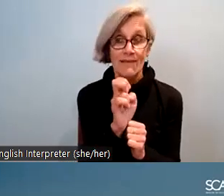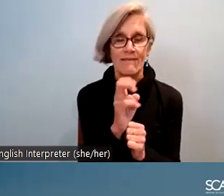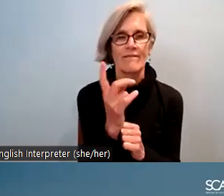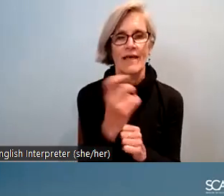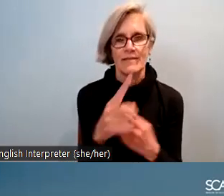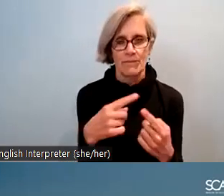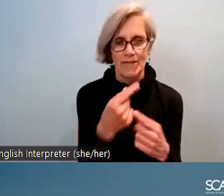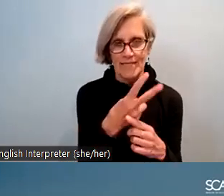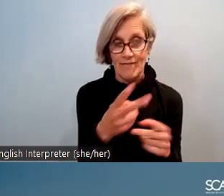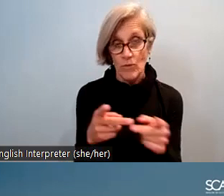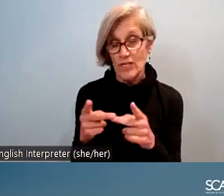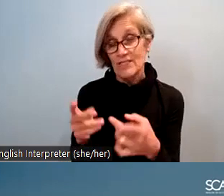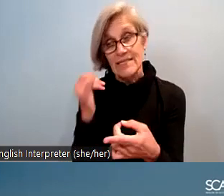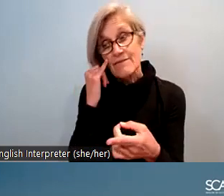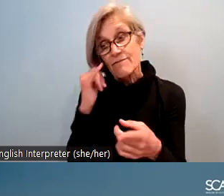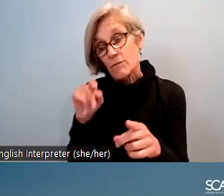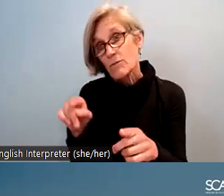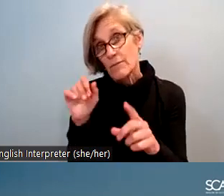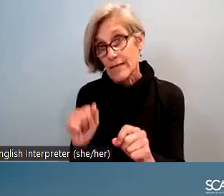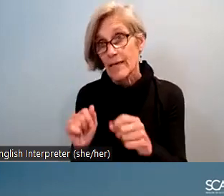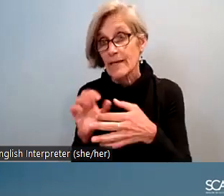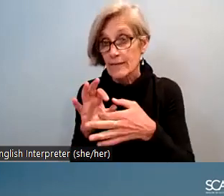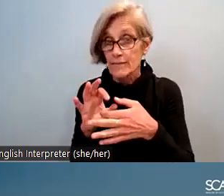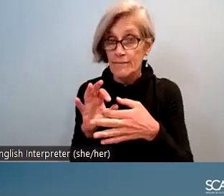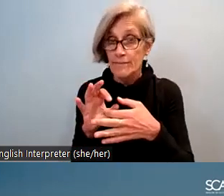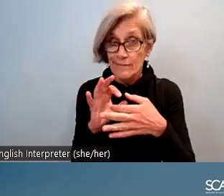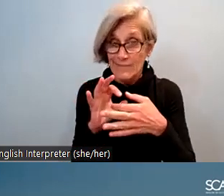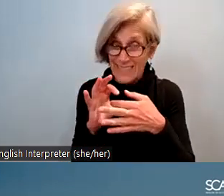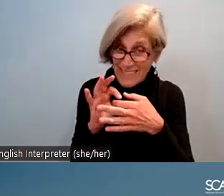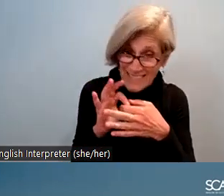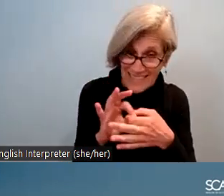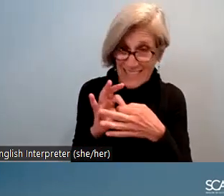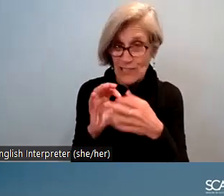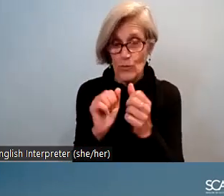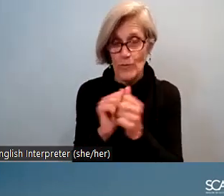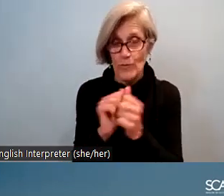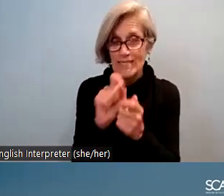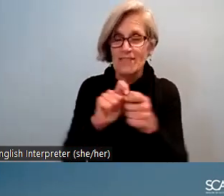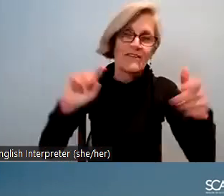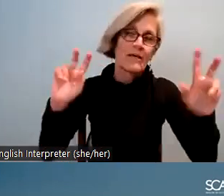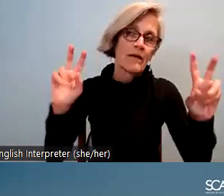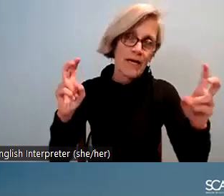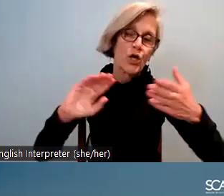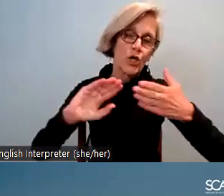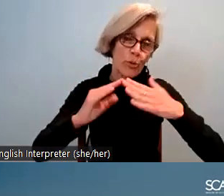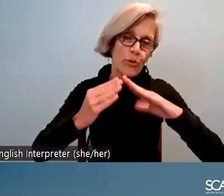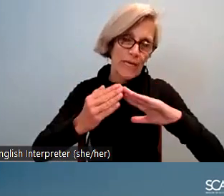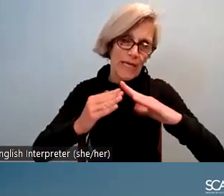long as you can really tie your project to a specific community that you have connections